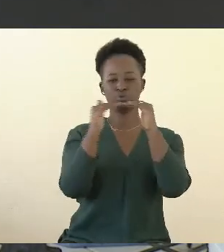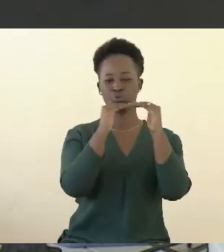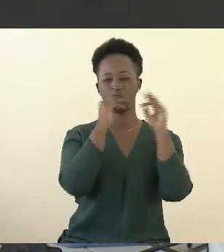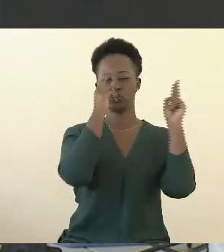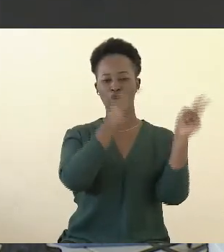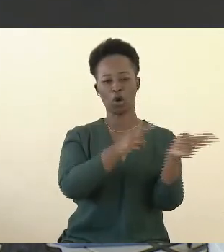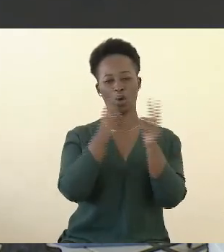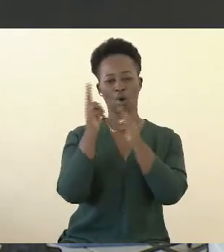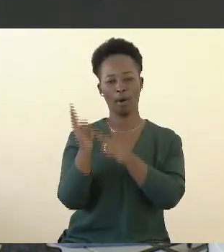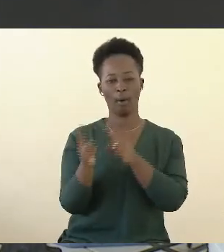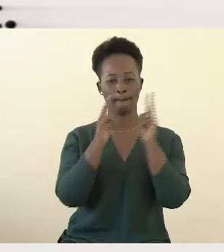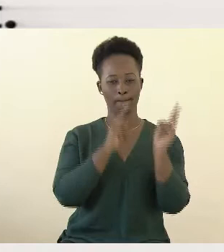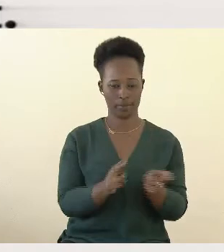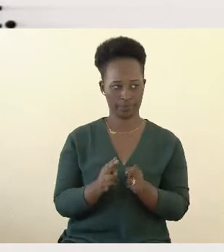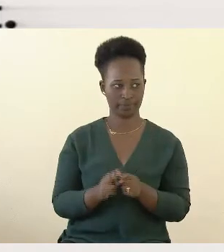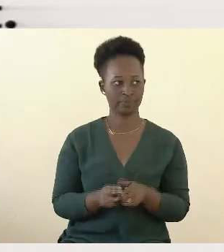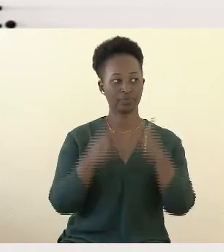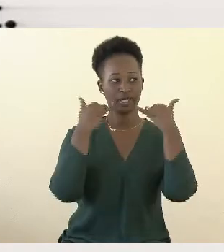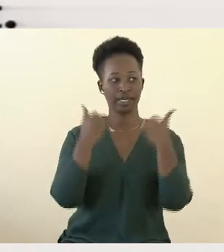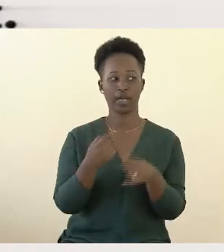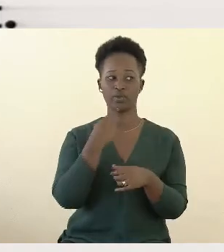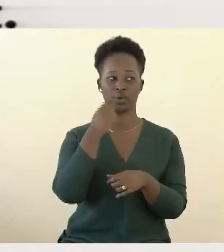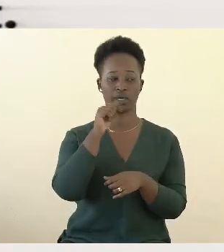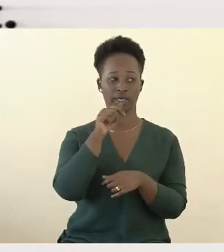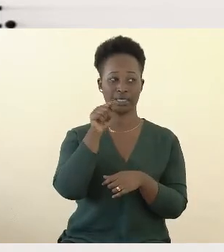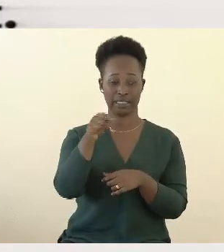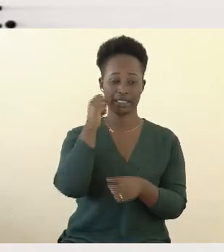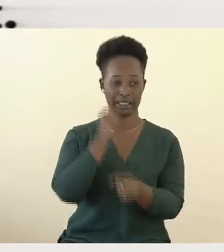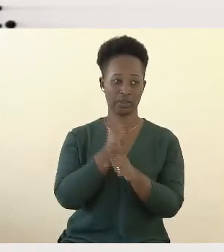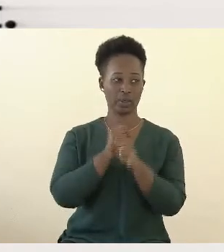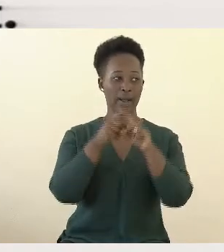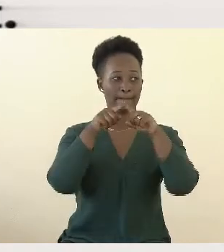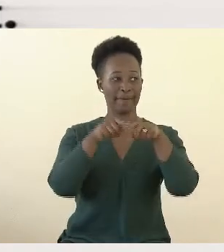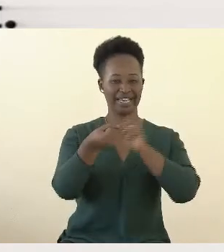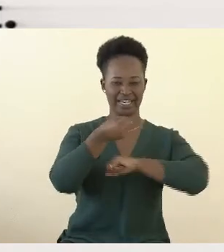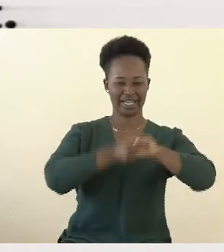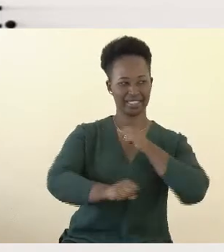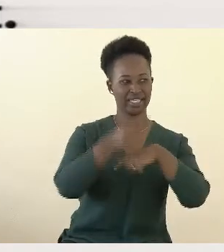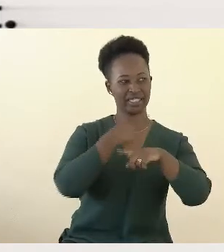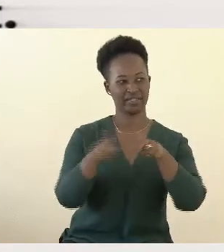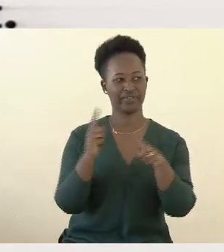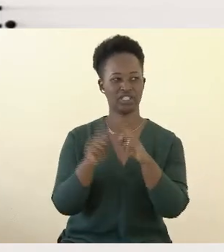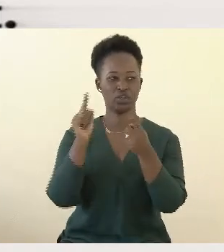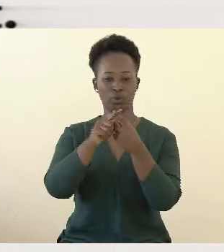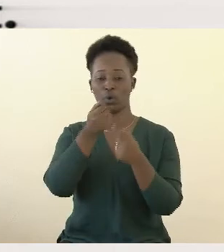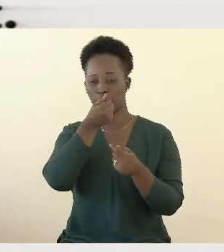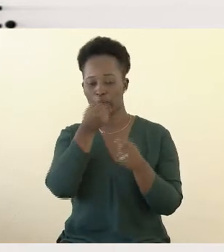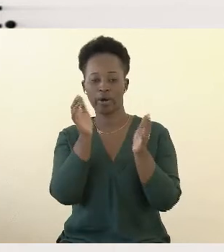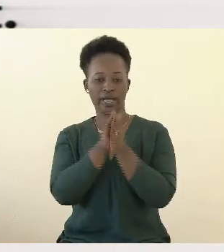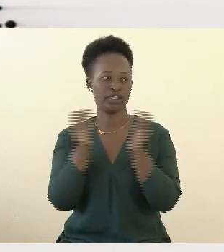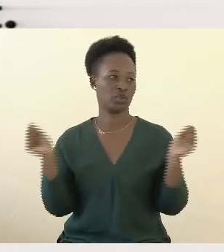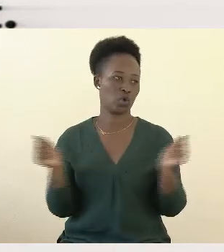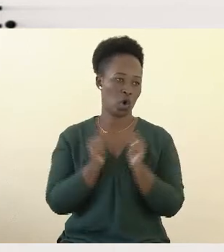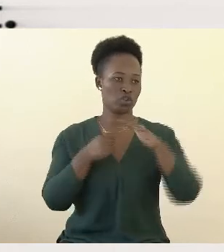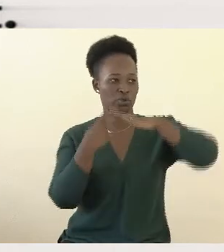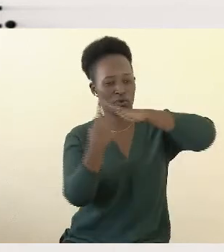factors. Let's talk about it does this by reacting differently to hot and even to cold conditions.